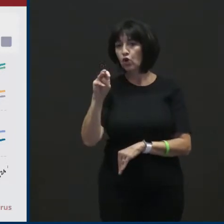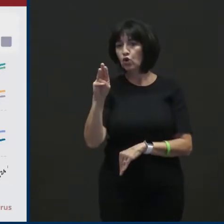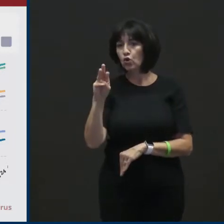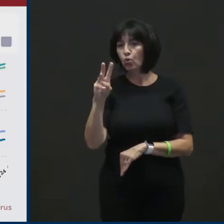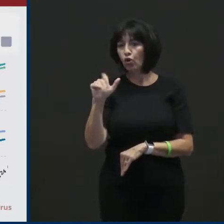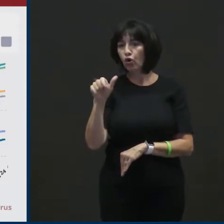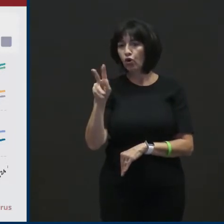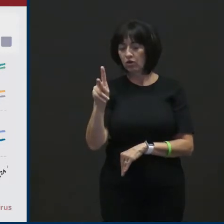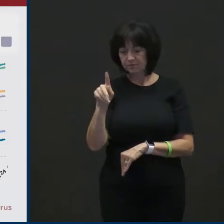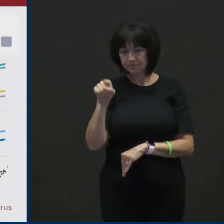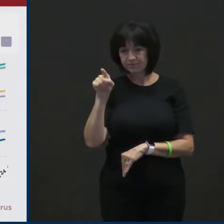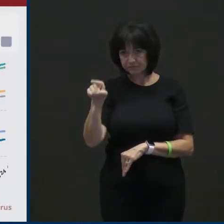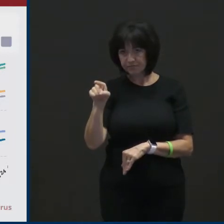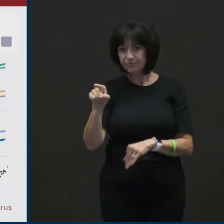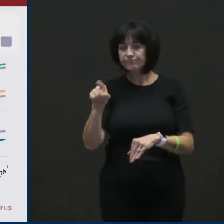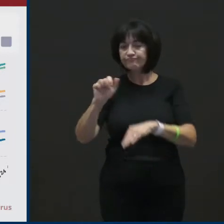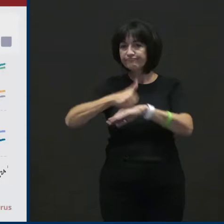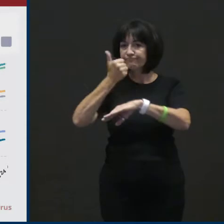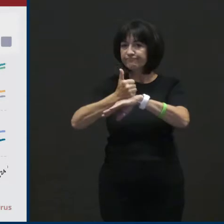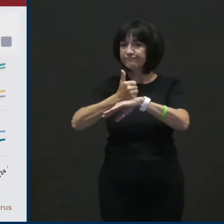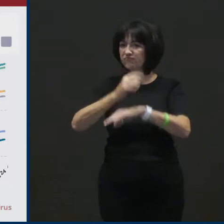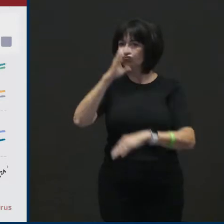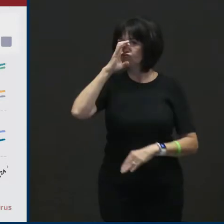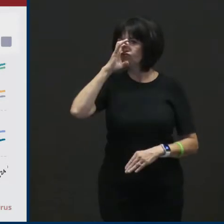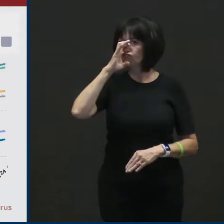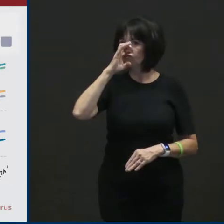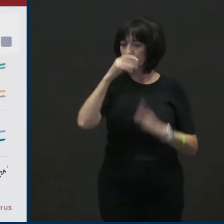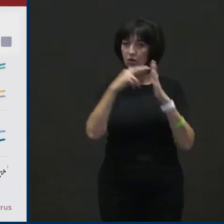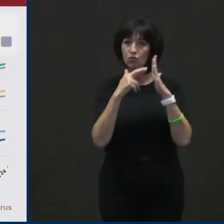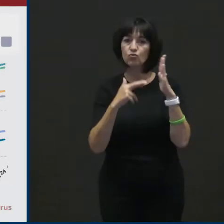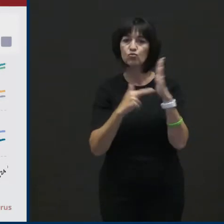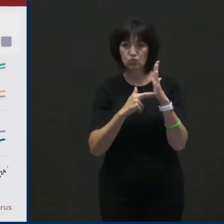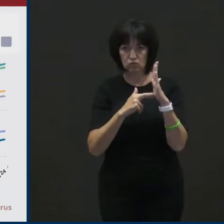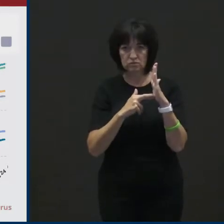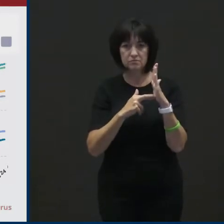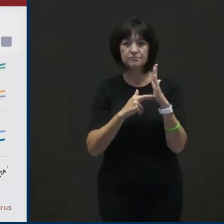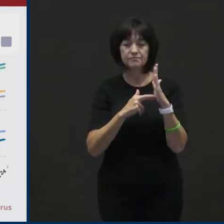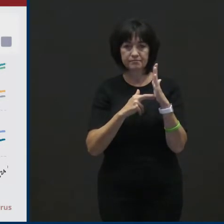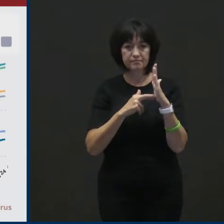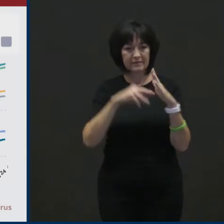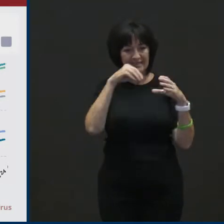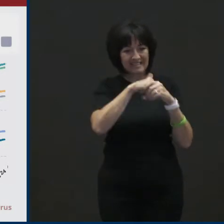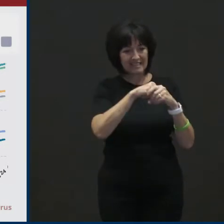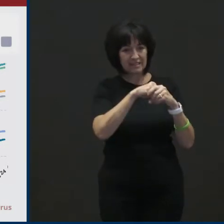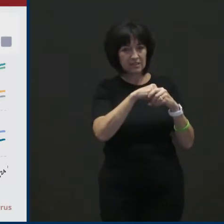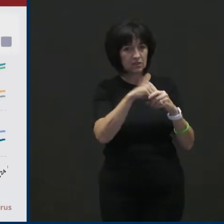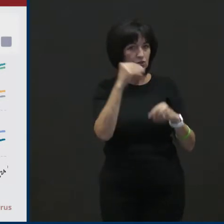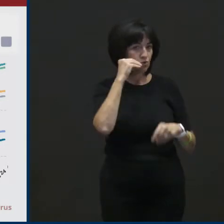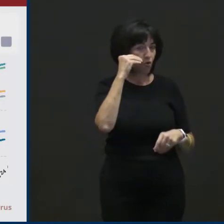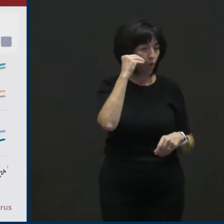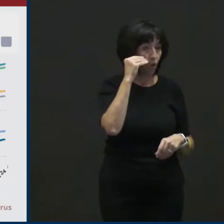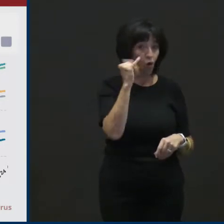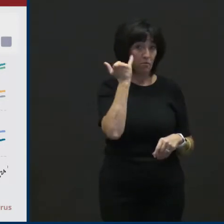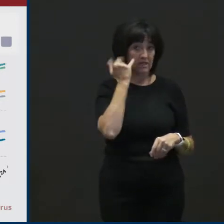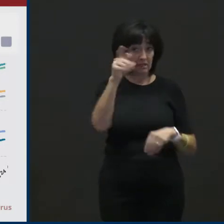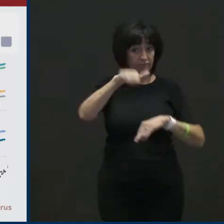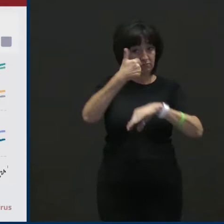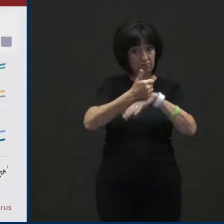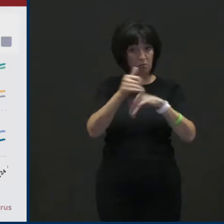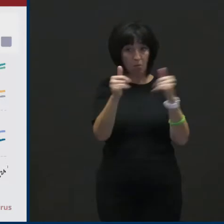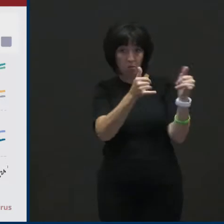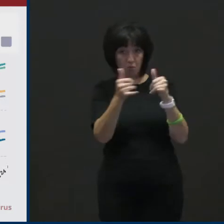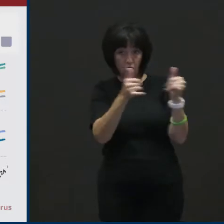stricter regulations around gatherings in the home, gatherings, parties, if you will,